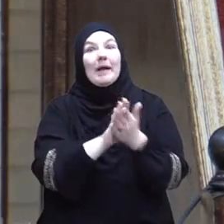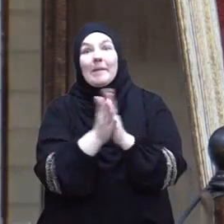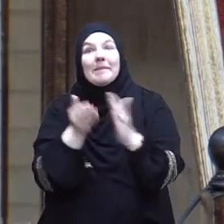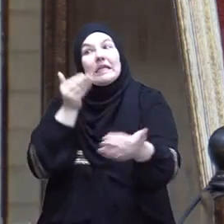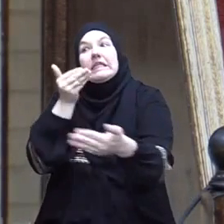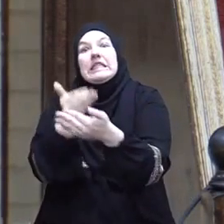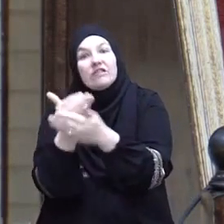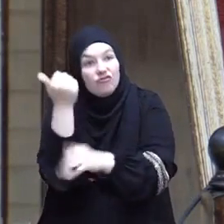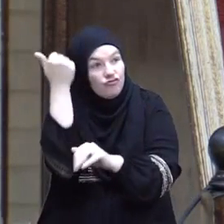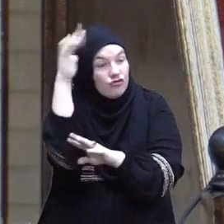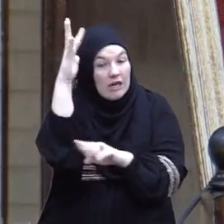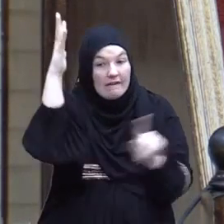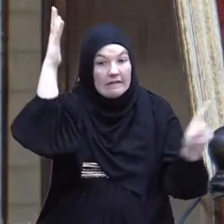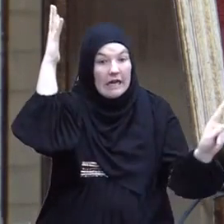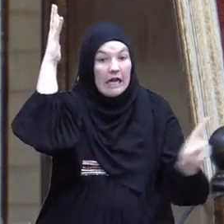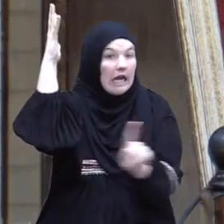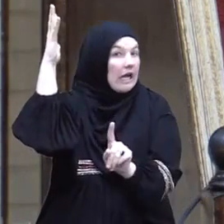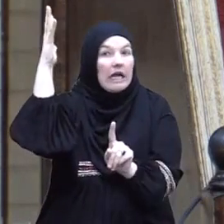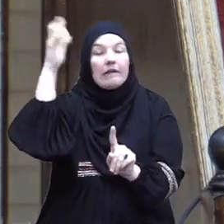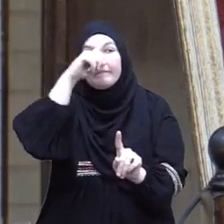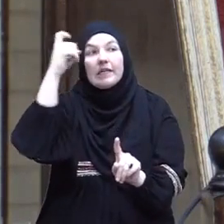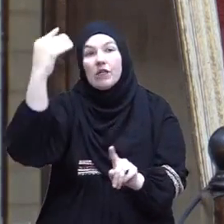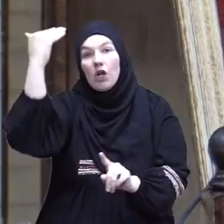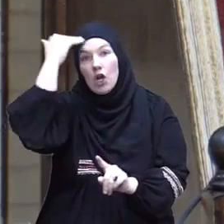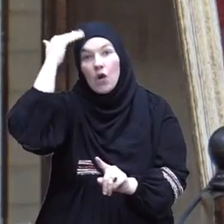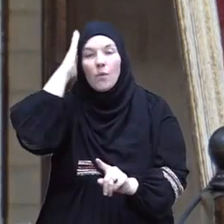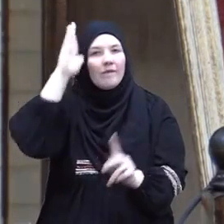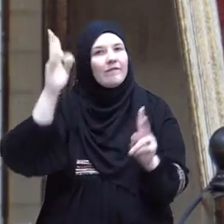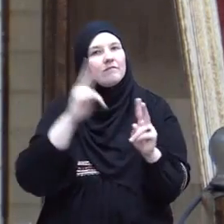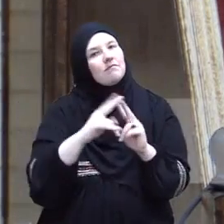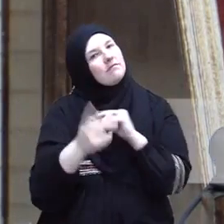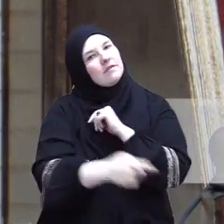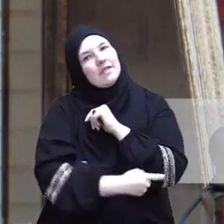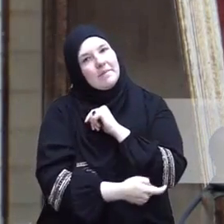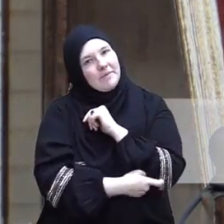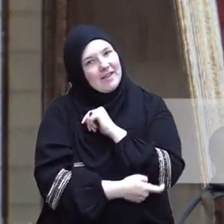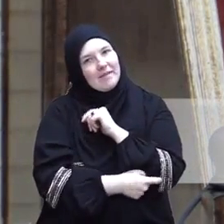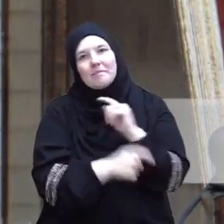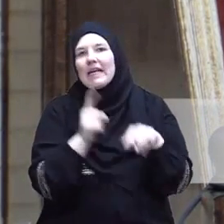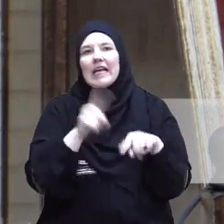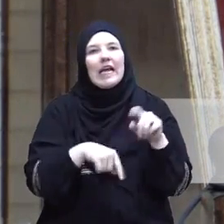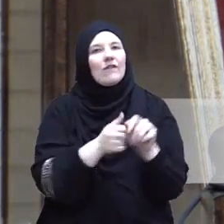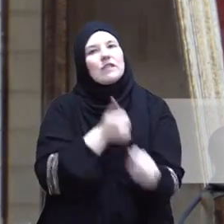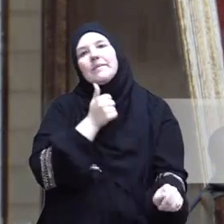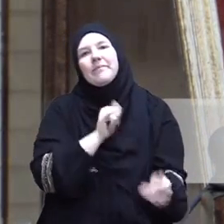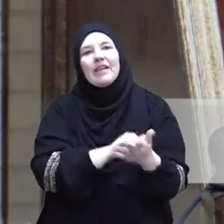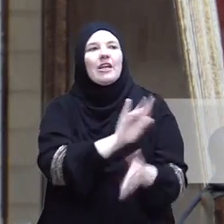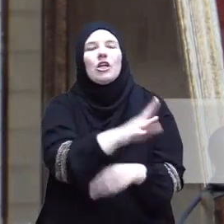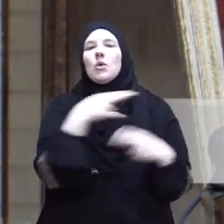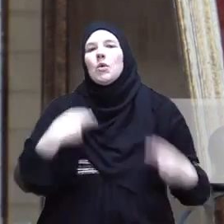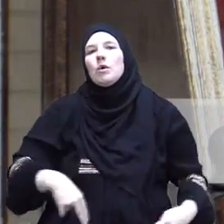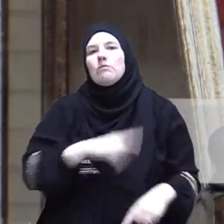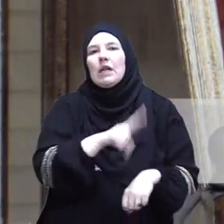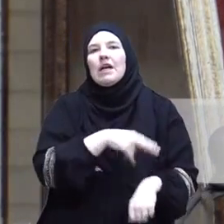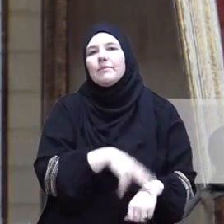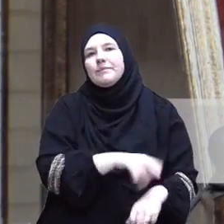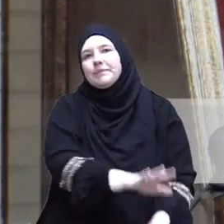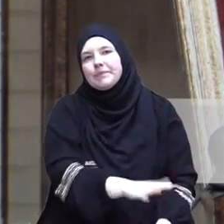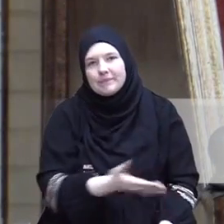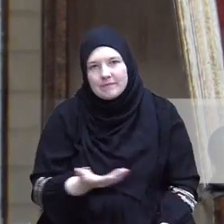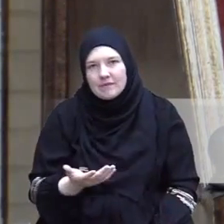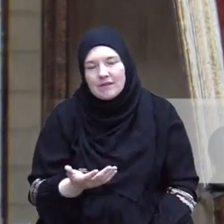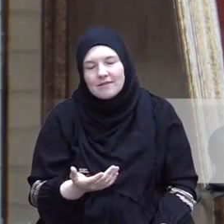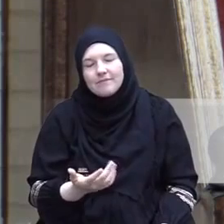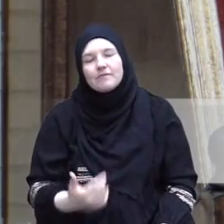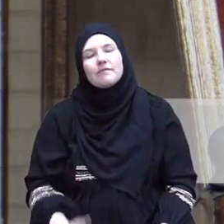that tree because He knows it will be very tempting and they cannot resist. That's the nature. And that's the nature of the tree.